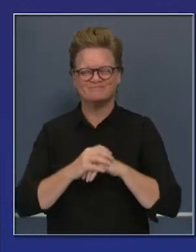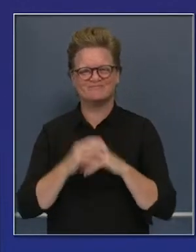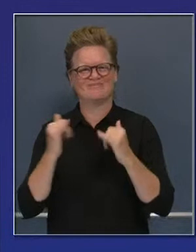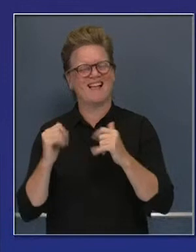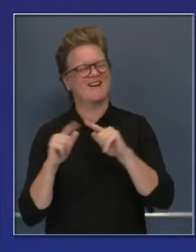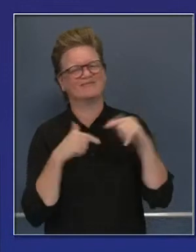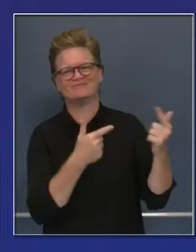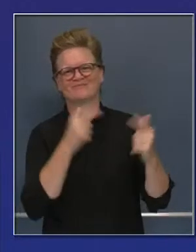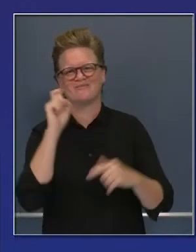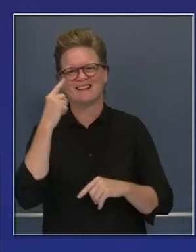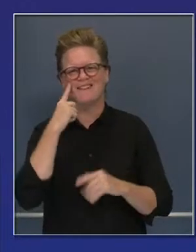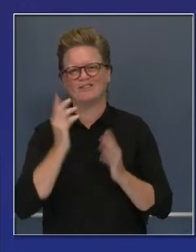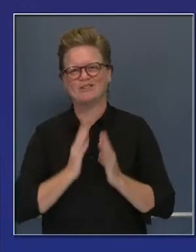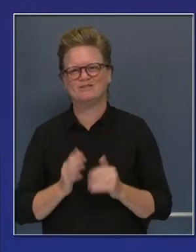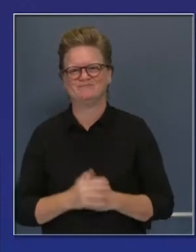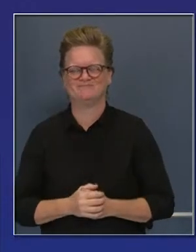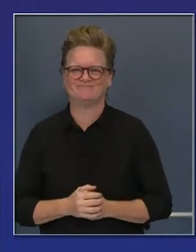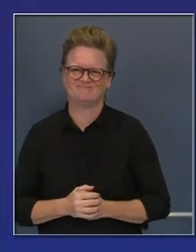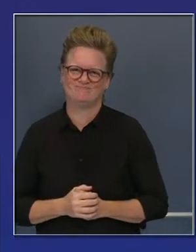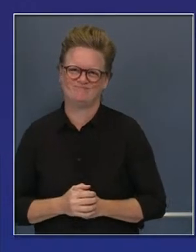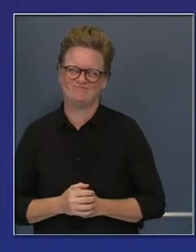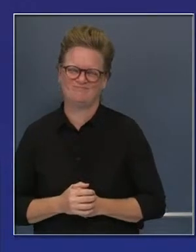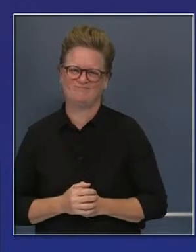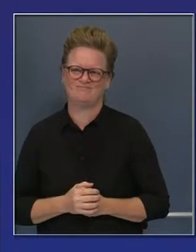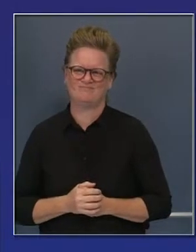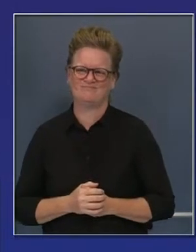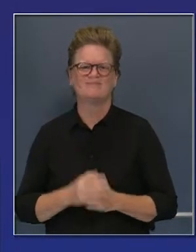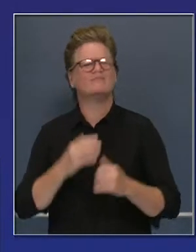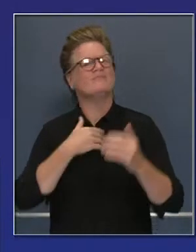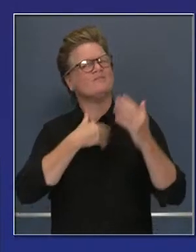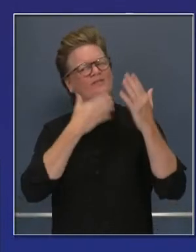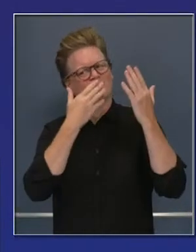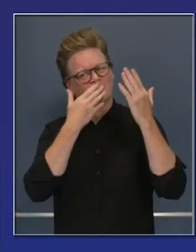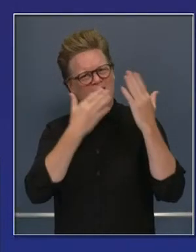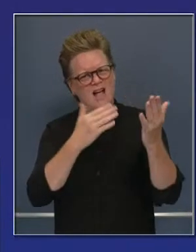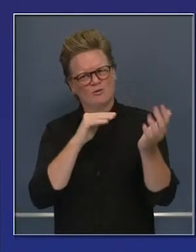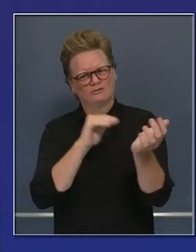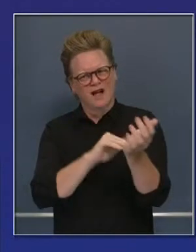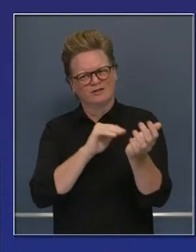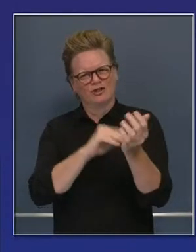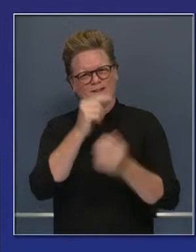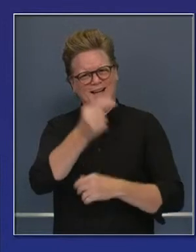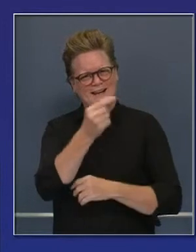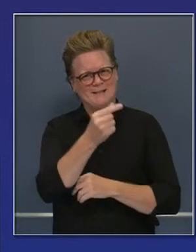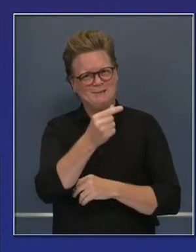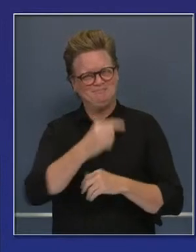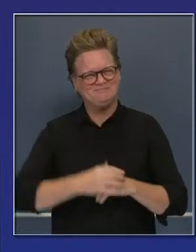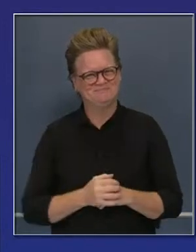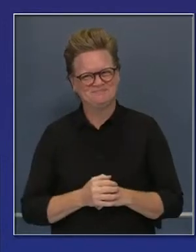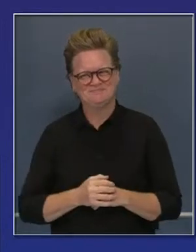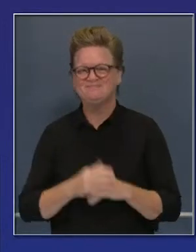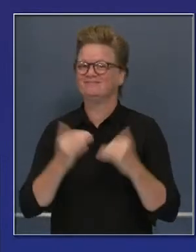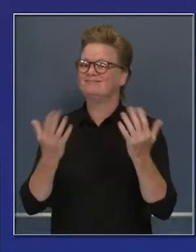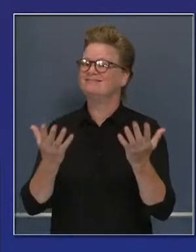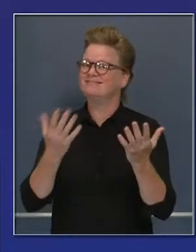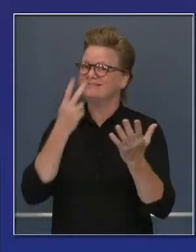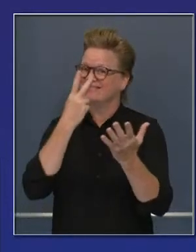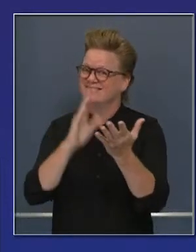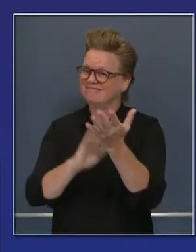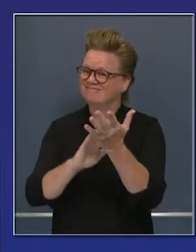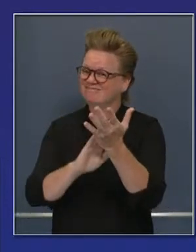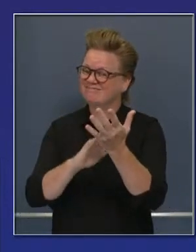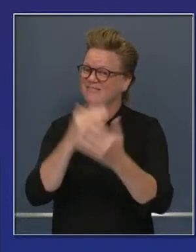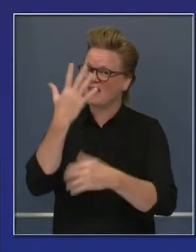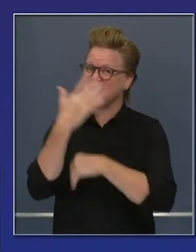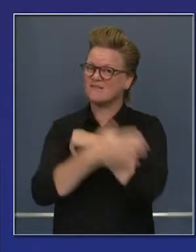Thank you, Dr. Galley. And so 5 counties now moving into different tiers. Just as a preview, and forgive